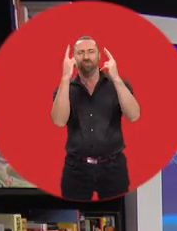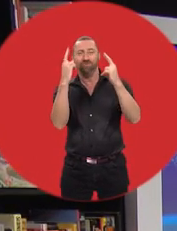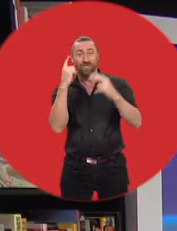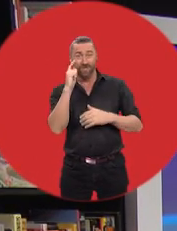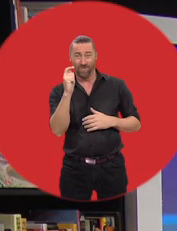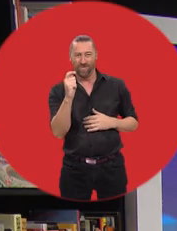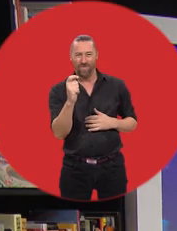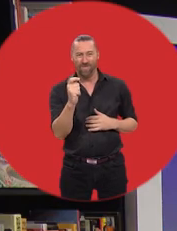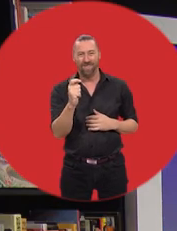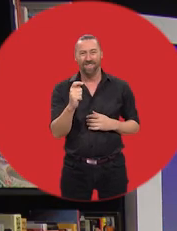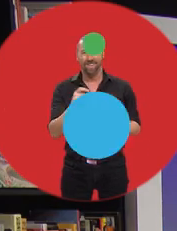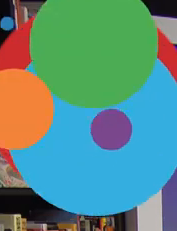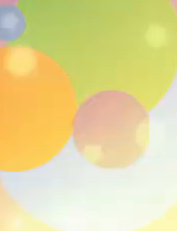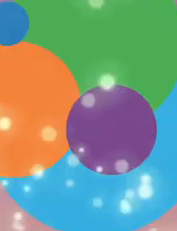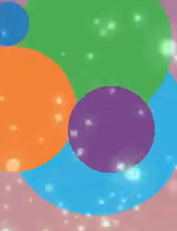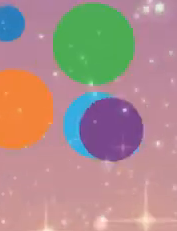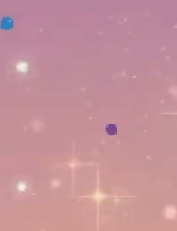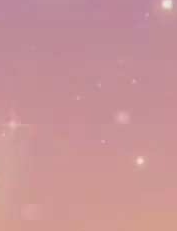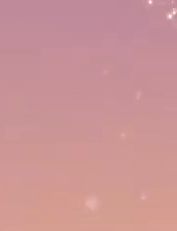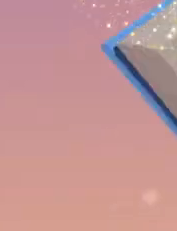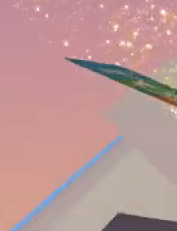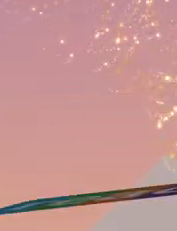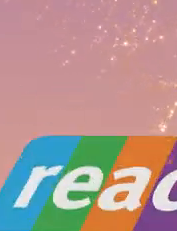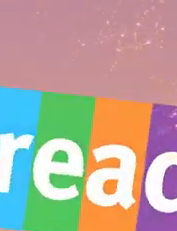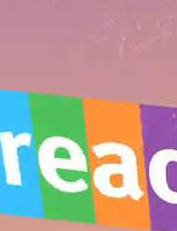own. See you soon.